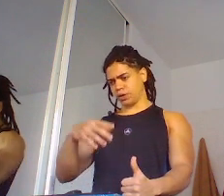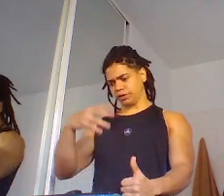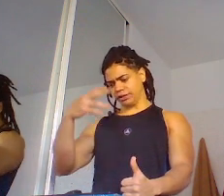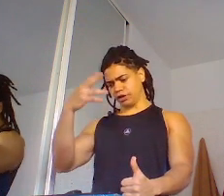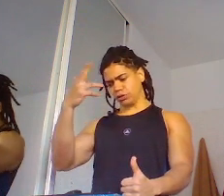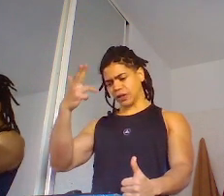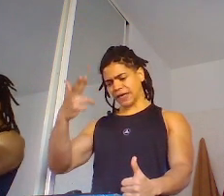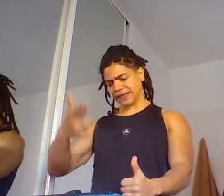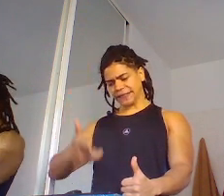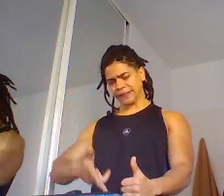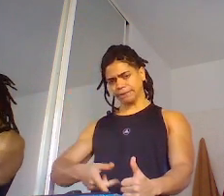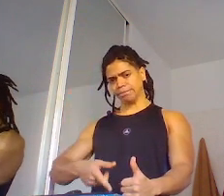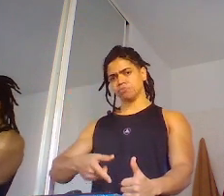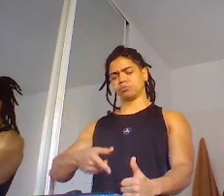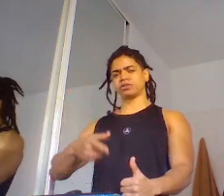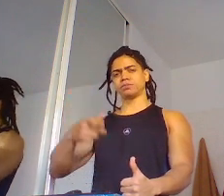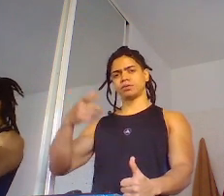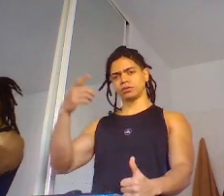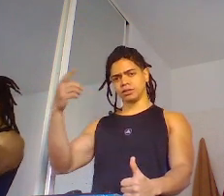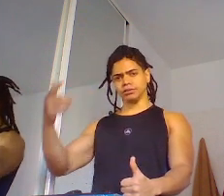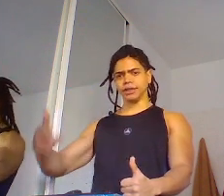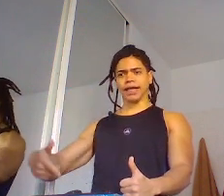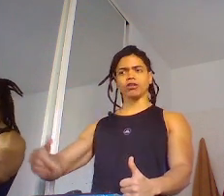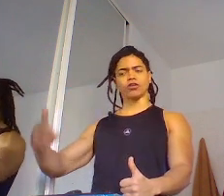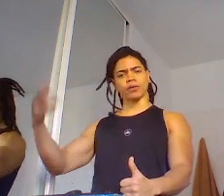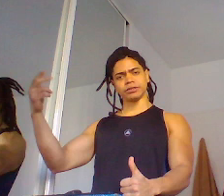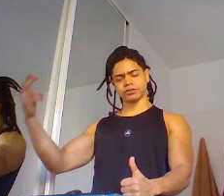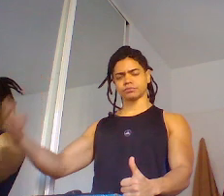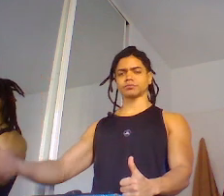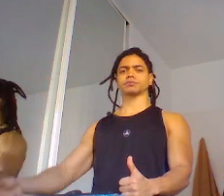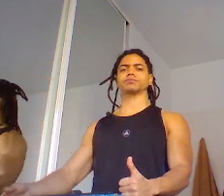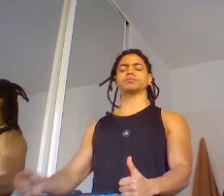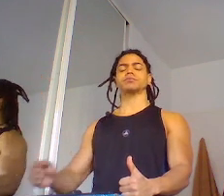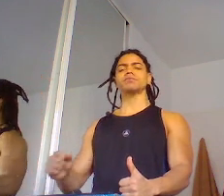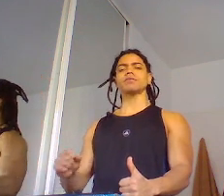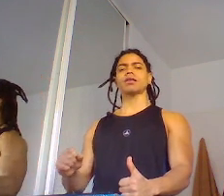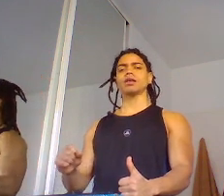So where it outlines the principal, the interest,